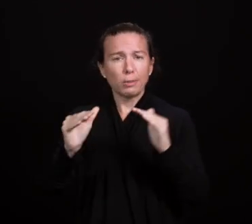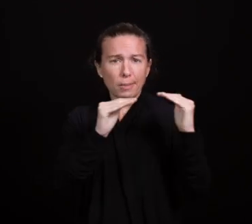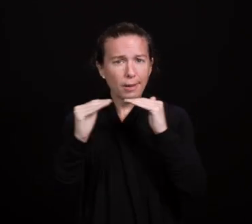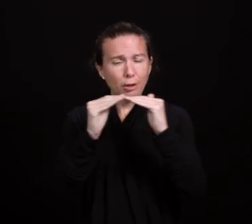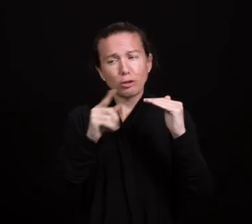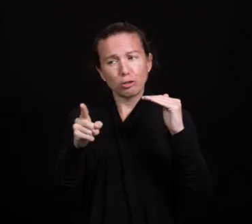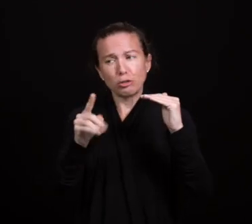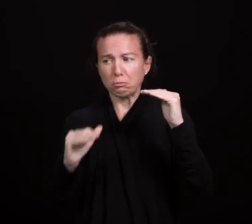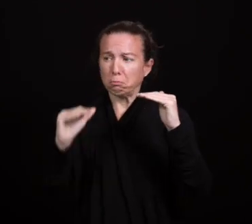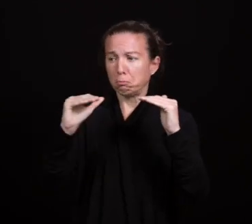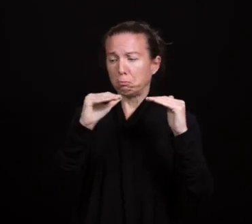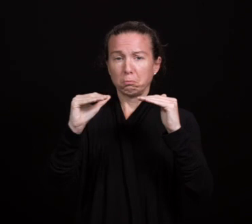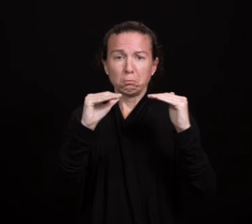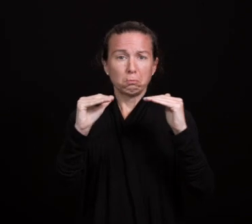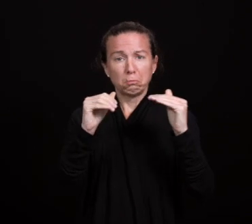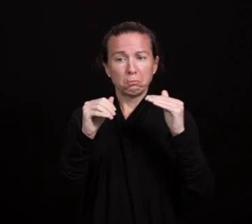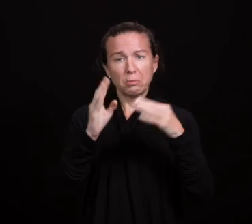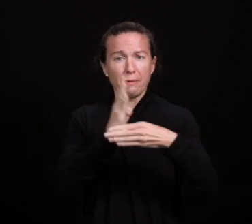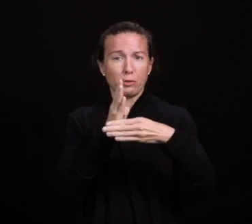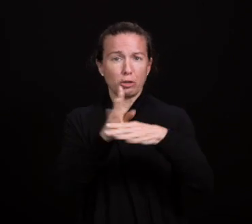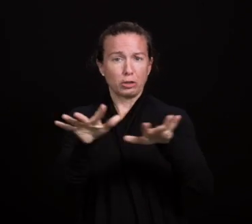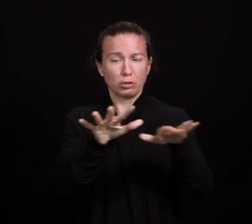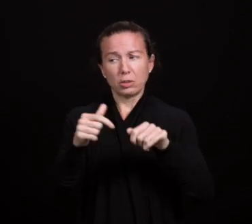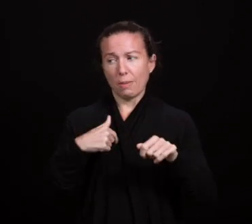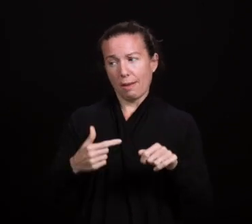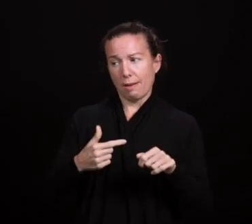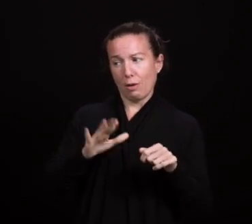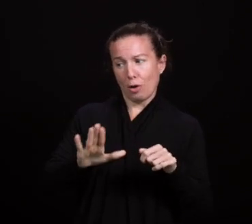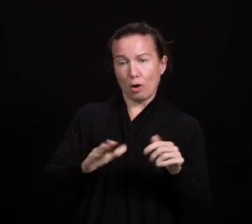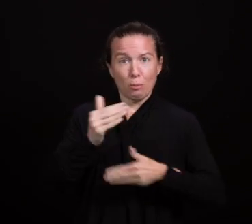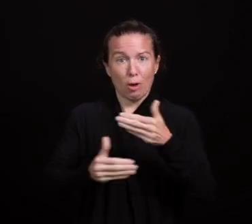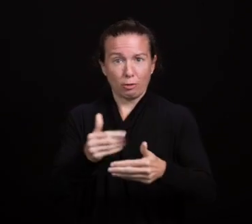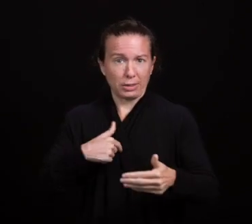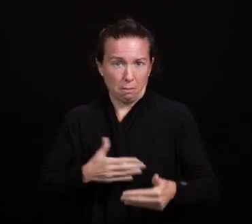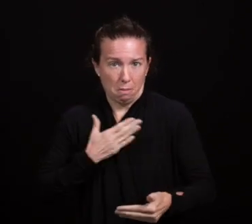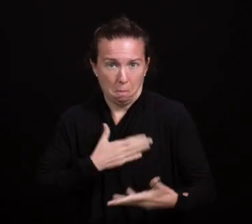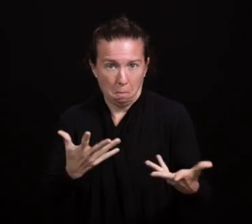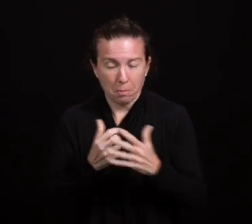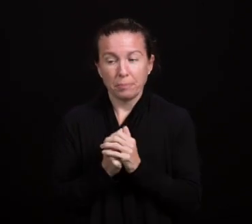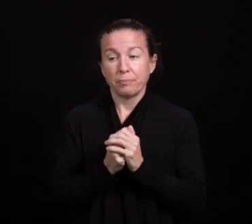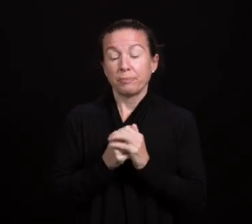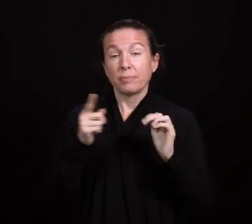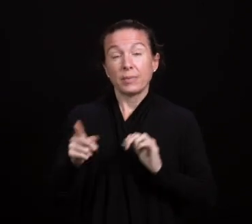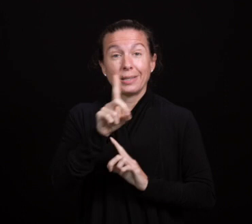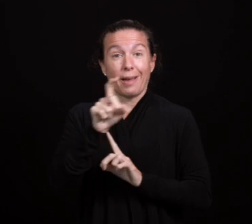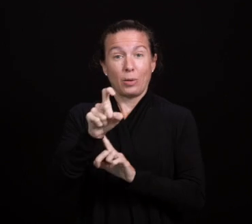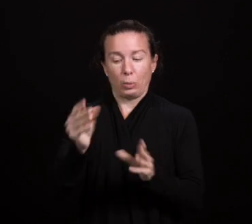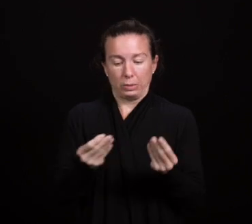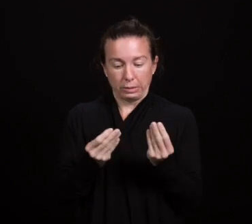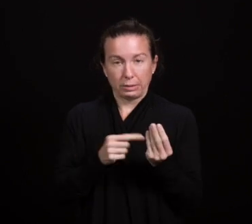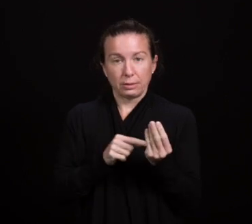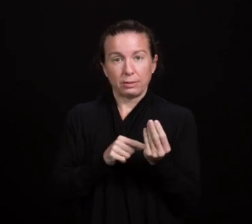level. So we're happy with the progress she's made. So when we got Sophie's diagnosis that